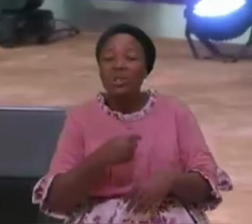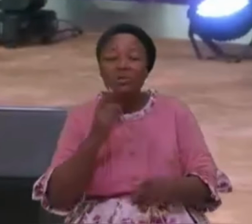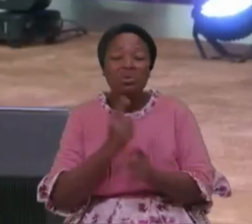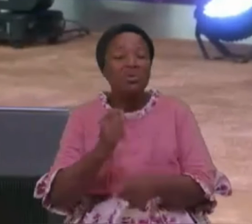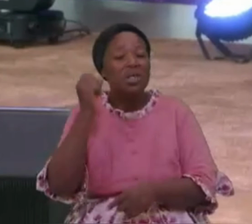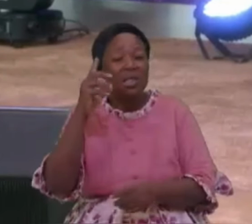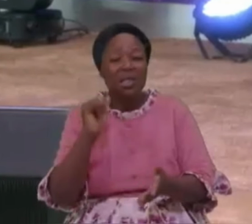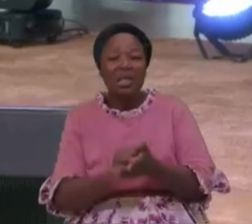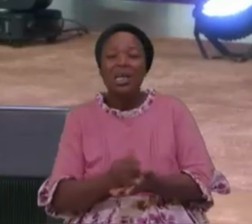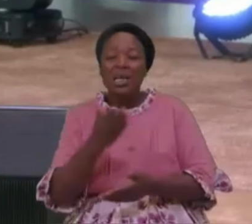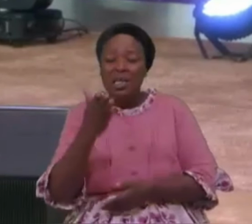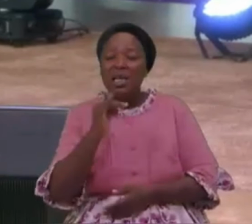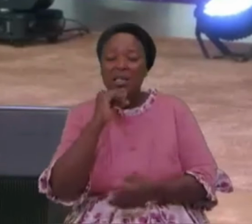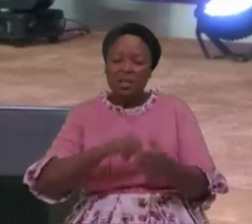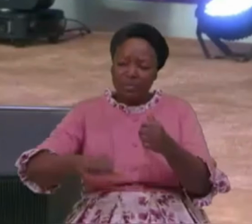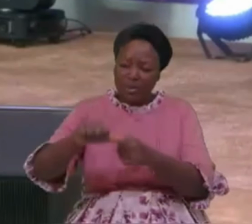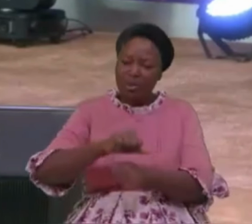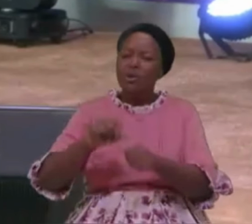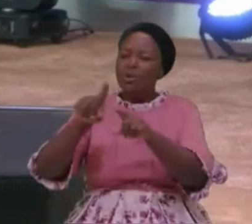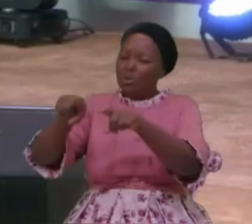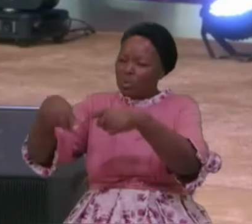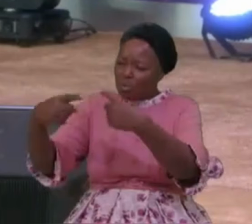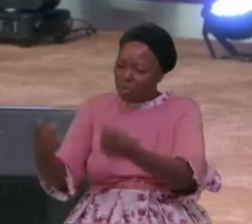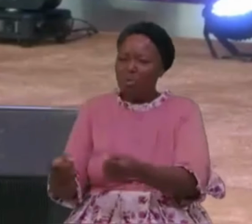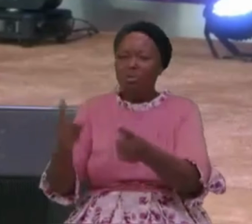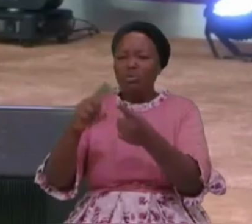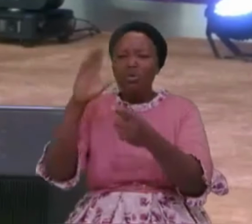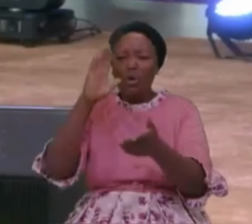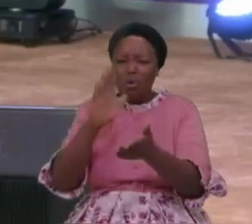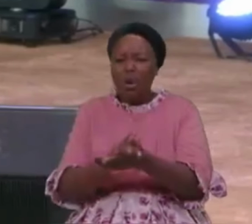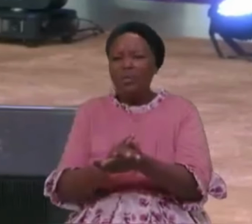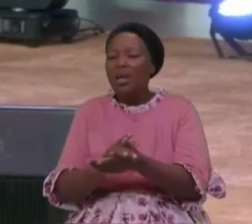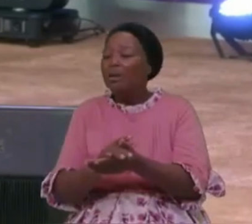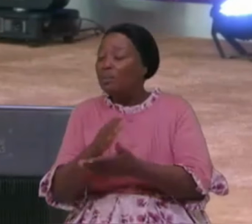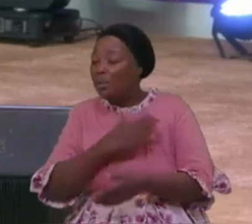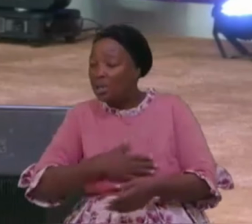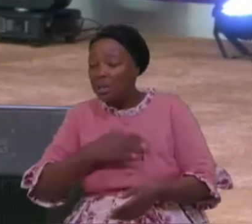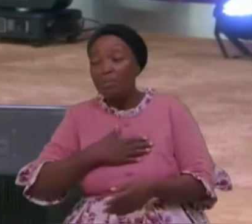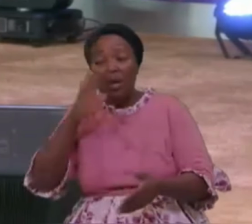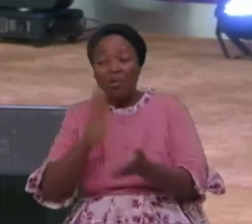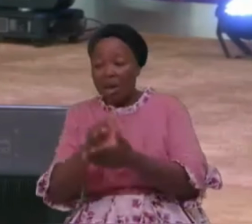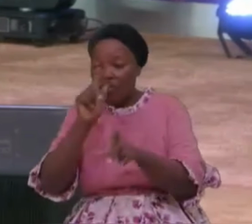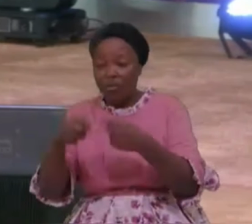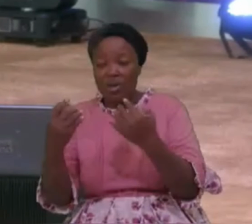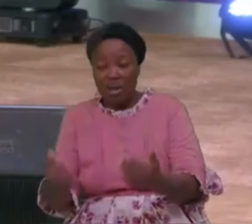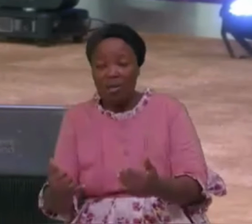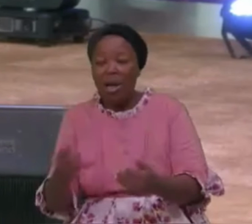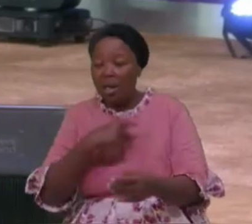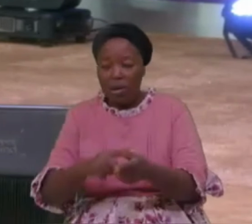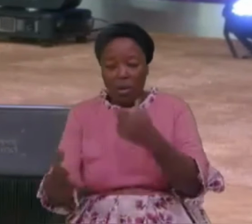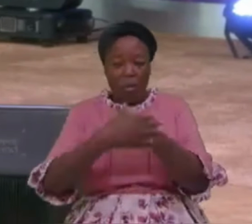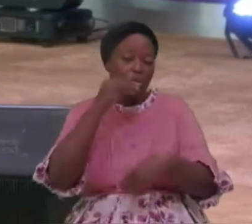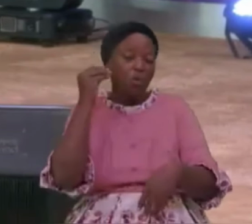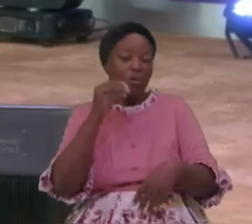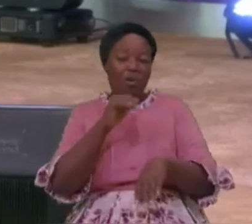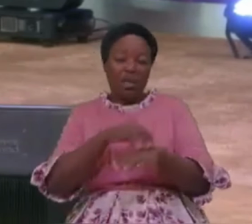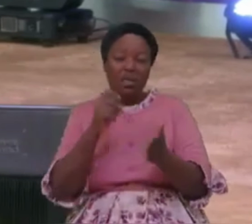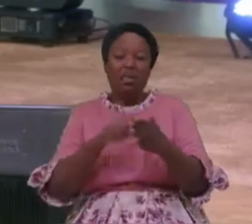fellowship. I'm going someplace. I'll come back at this time. And now in the days of Jesus,